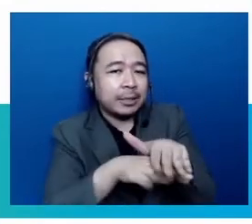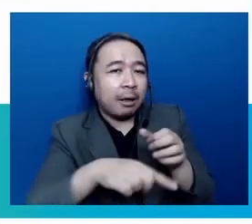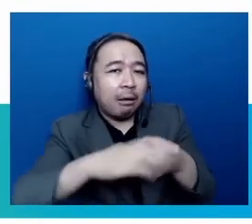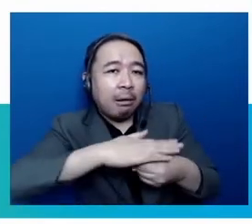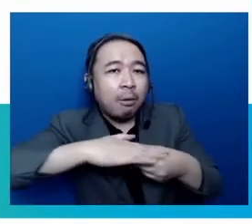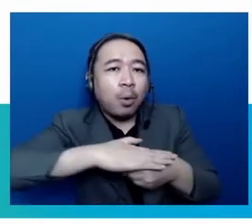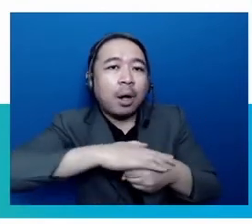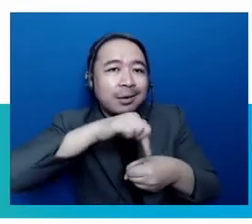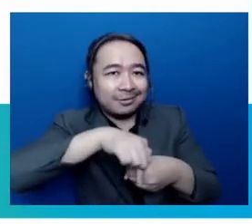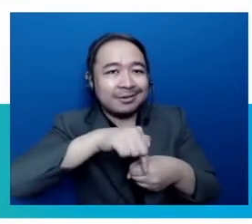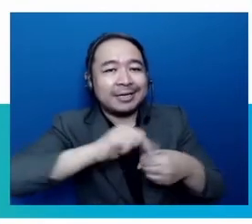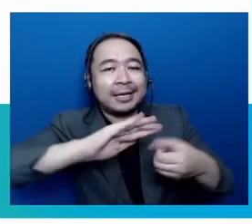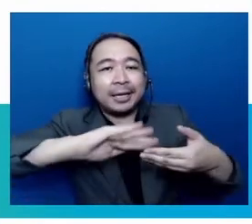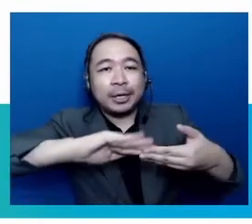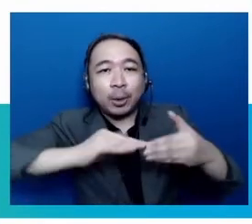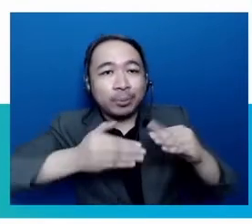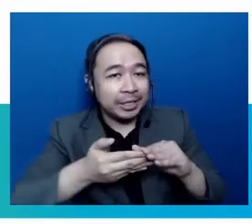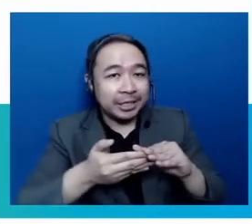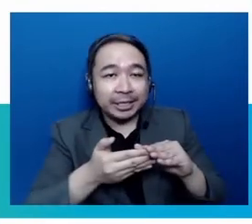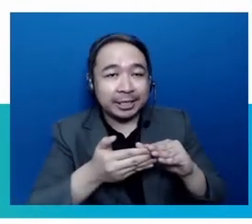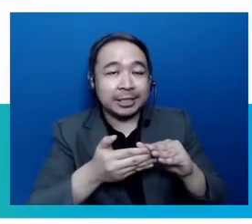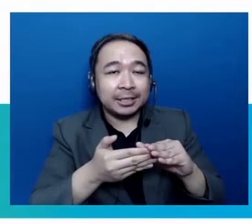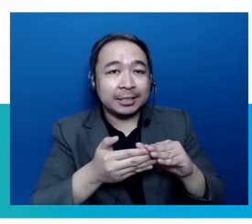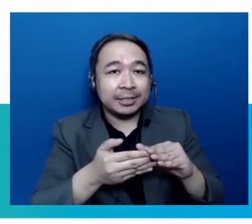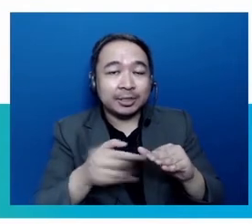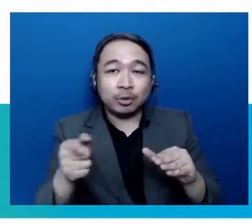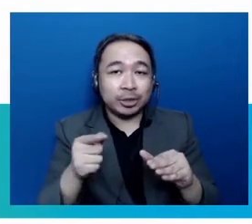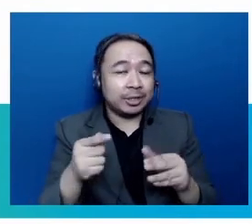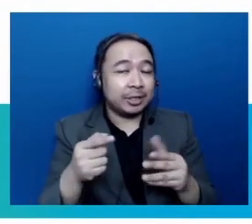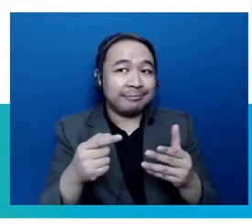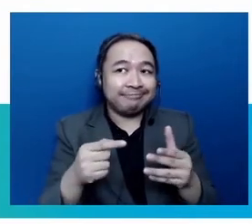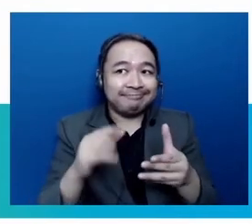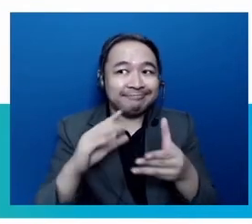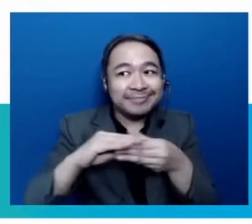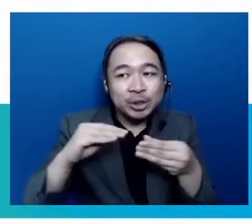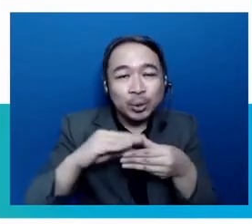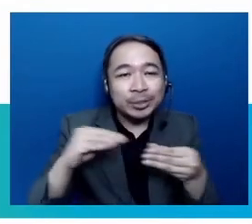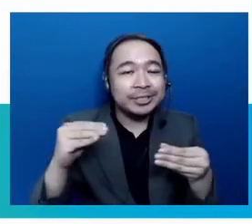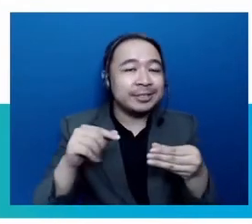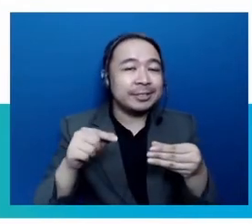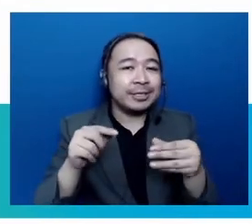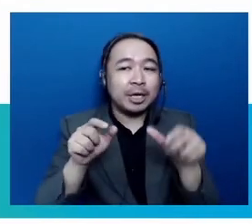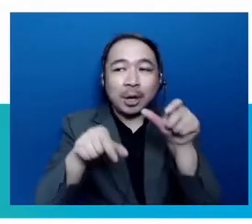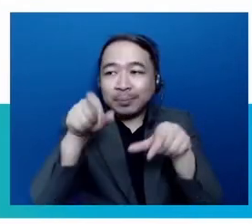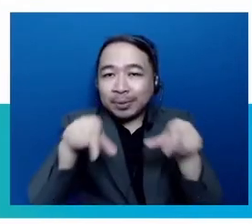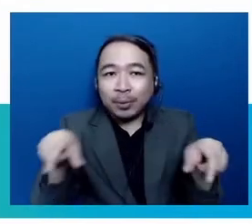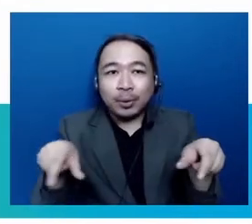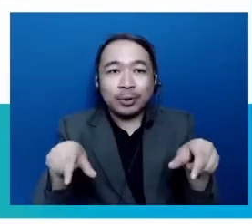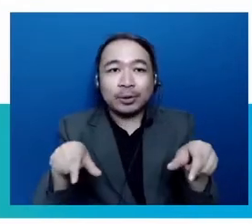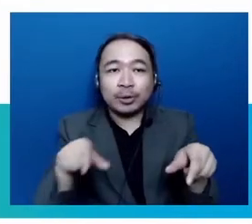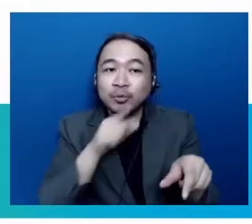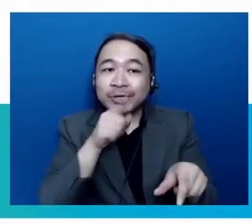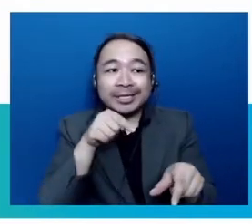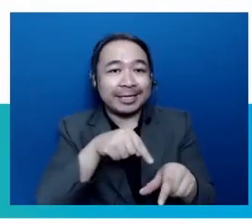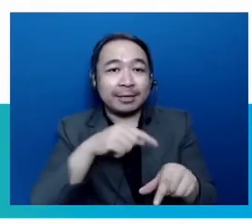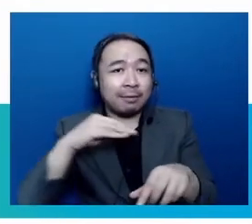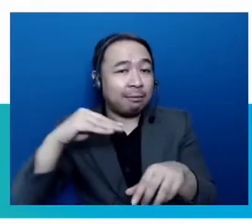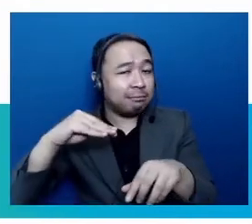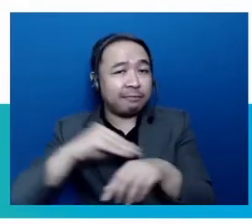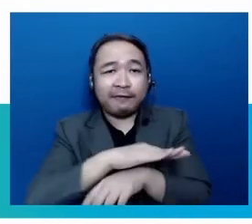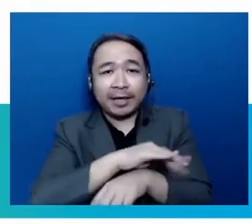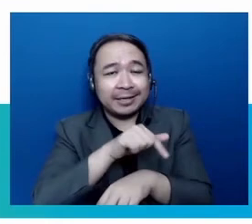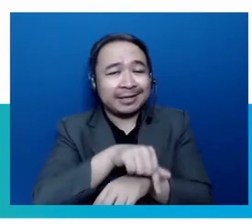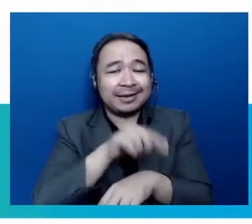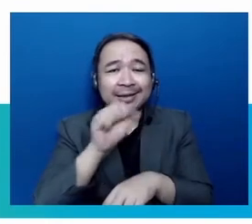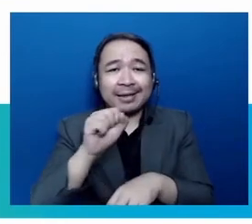we've seen and heard today from the stories, of the people who are actually most affected by these